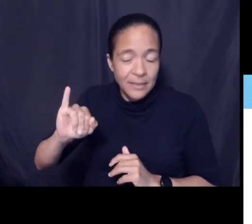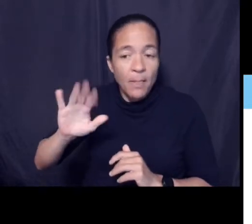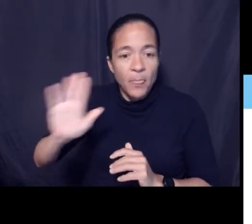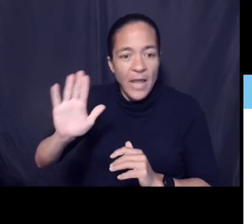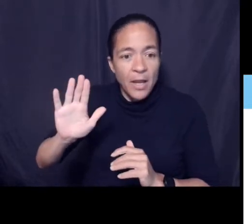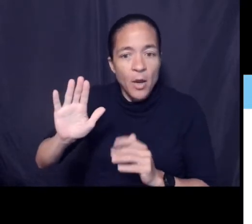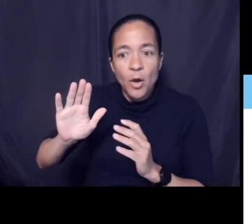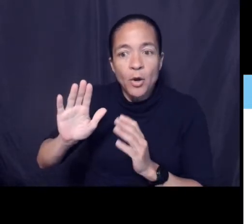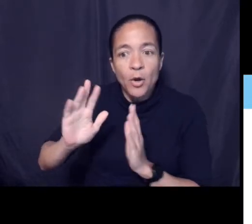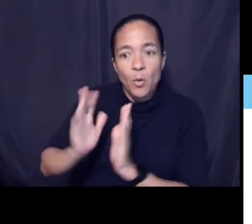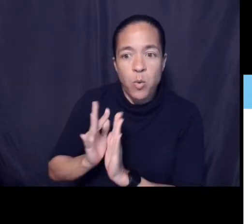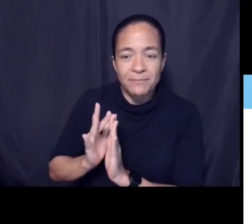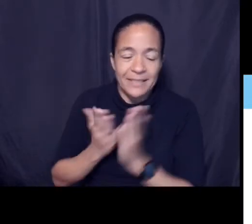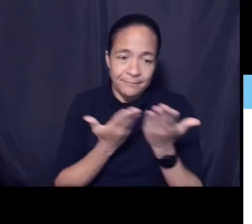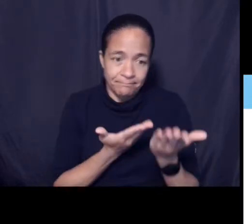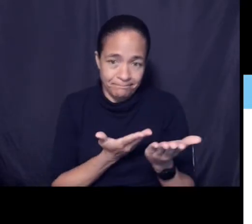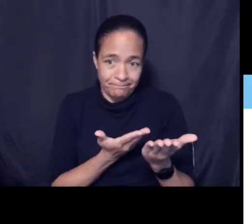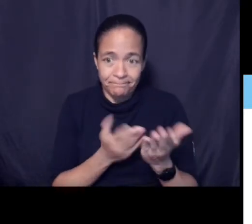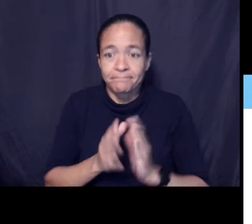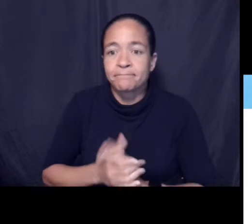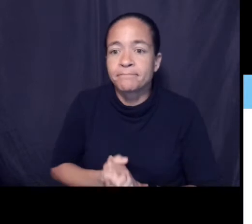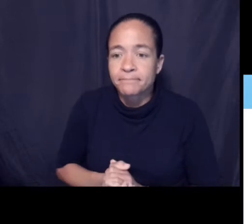Hearing website at